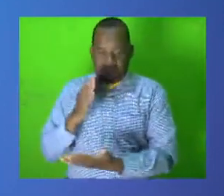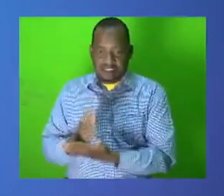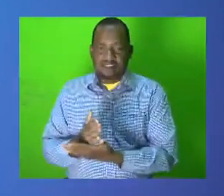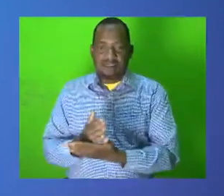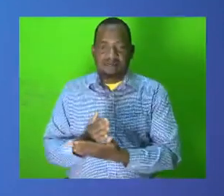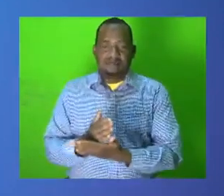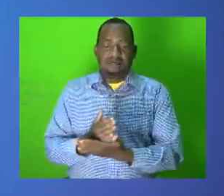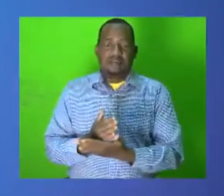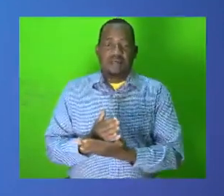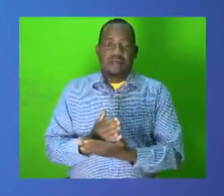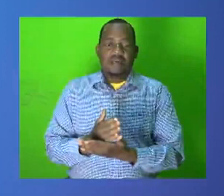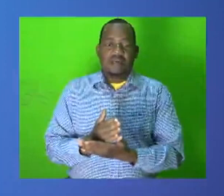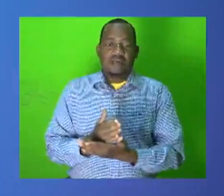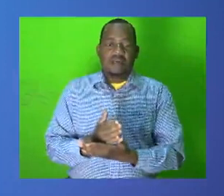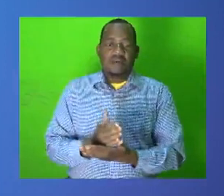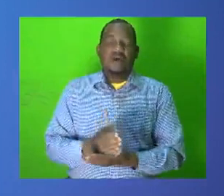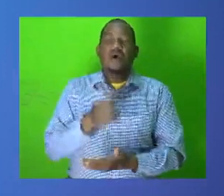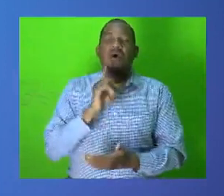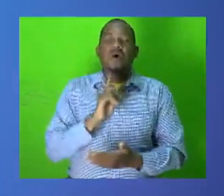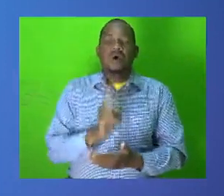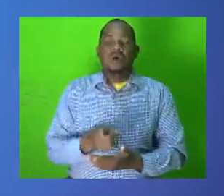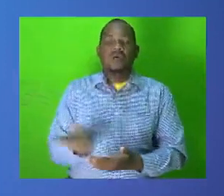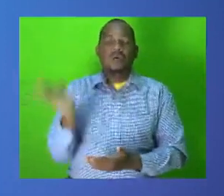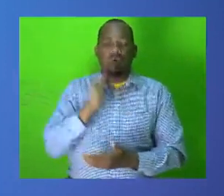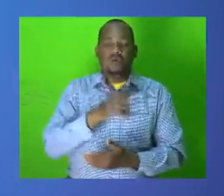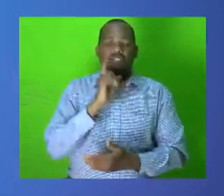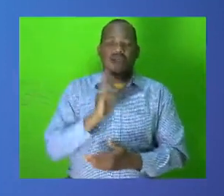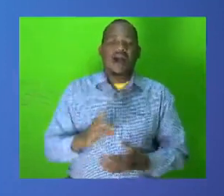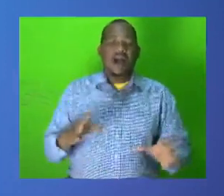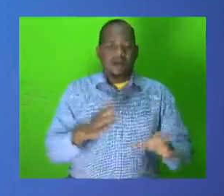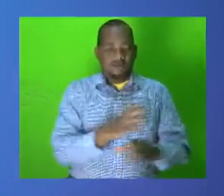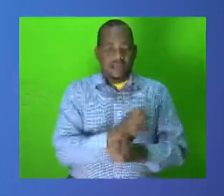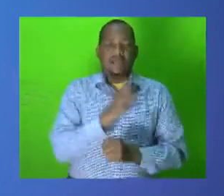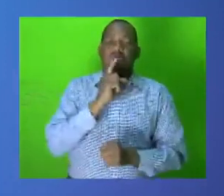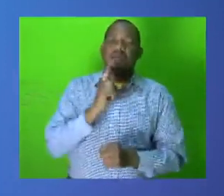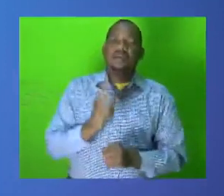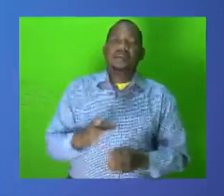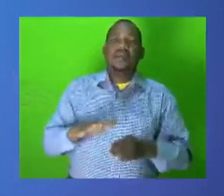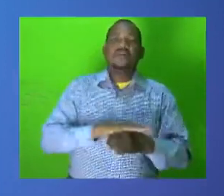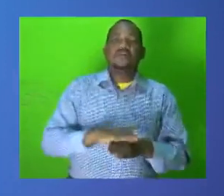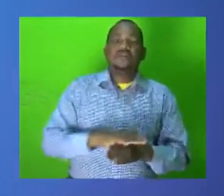available, and they use a fact to mark a critical